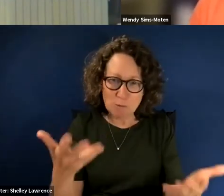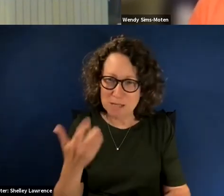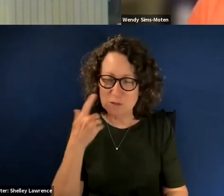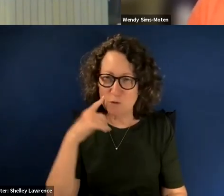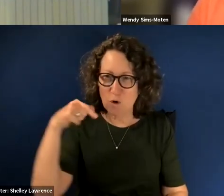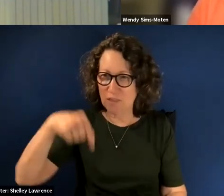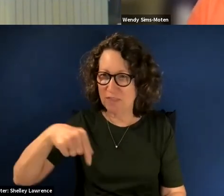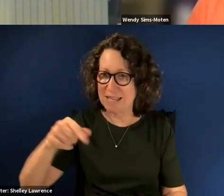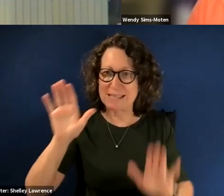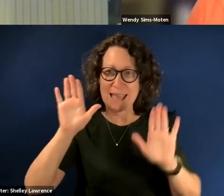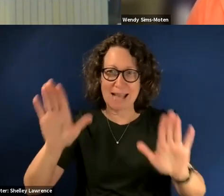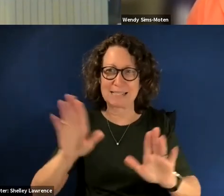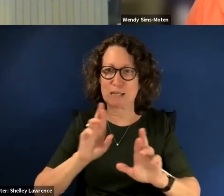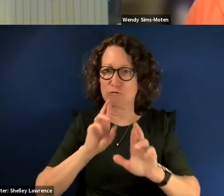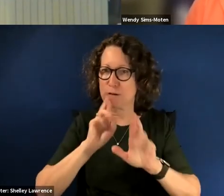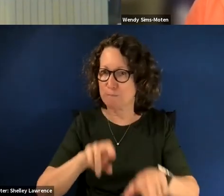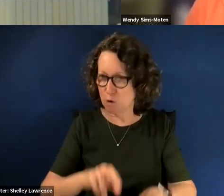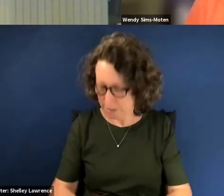this excellent report.